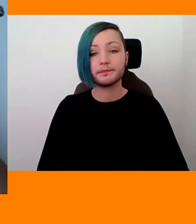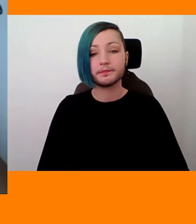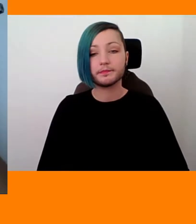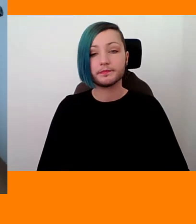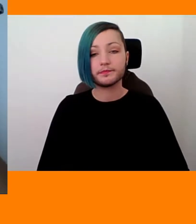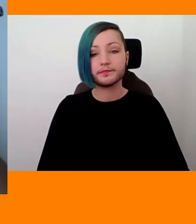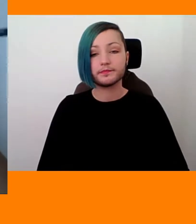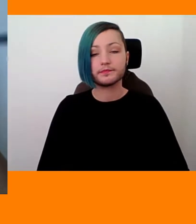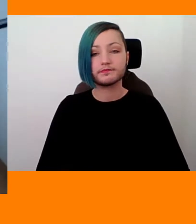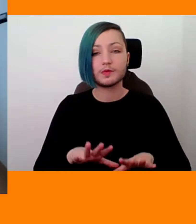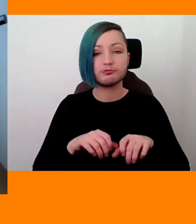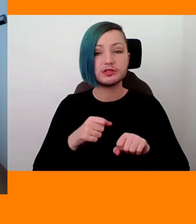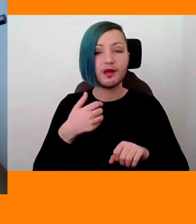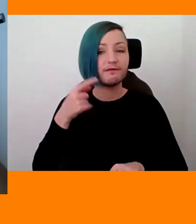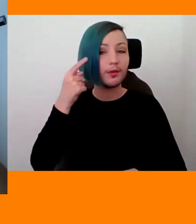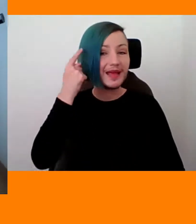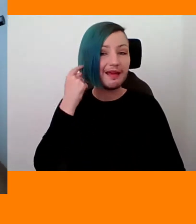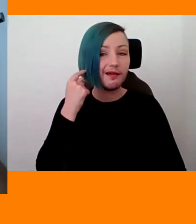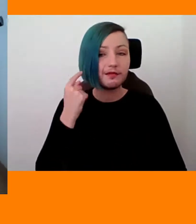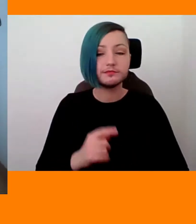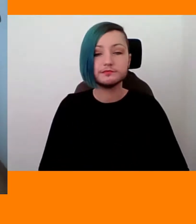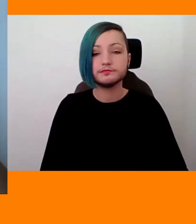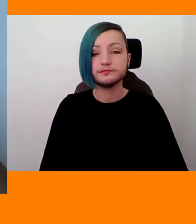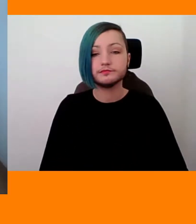So start from the ear